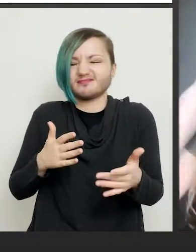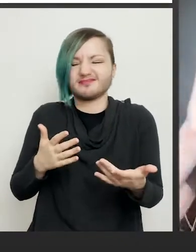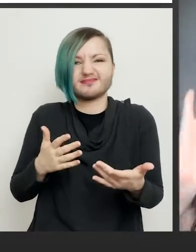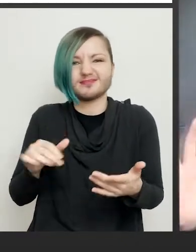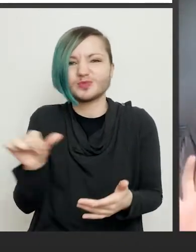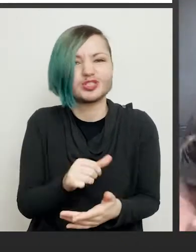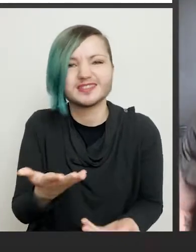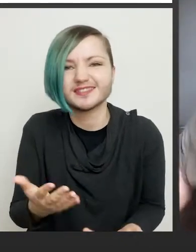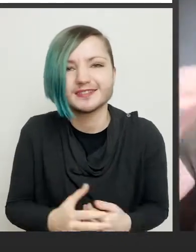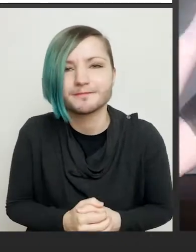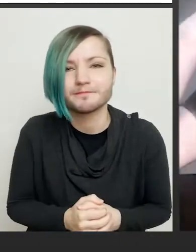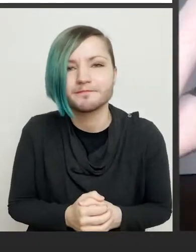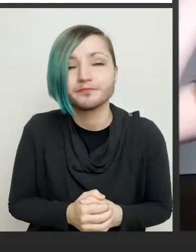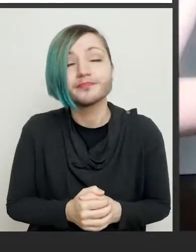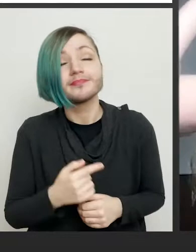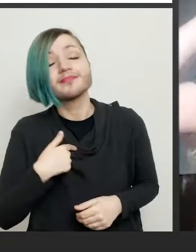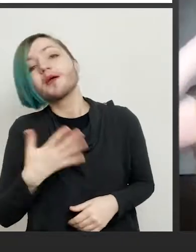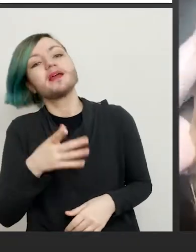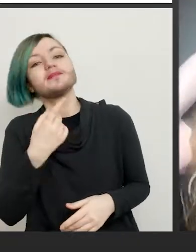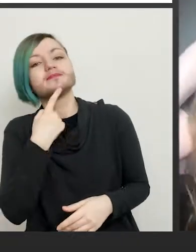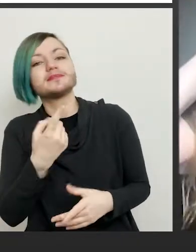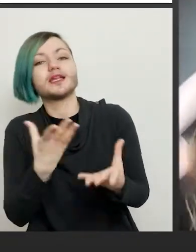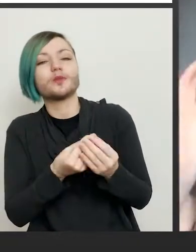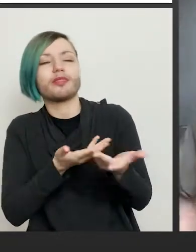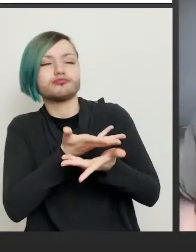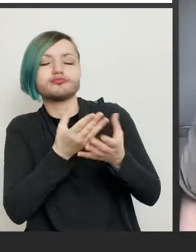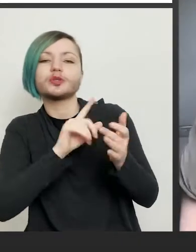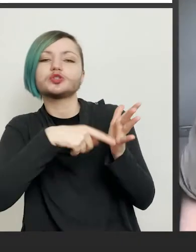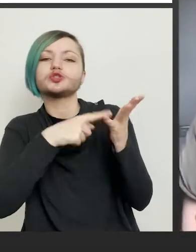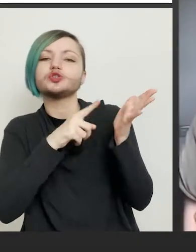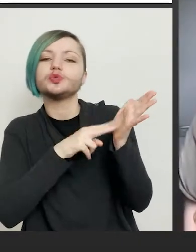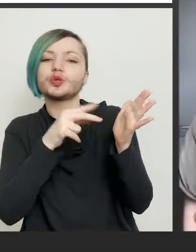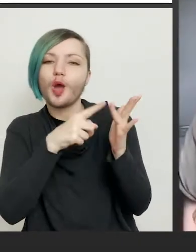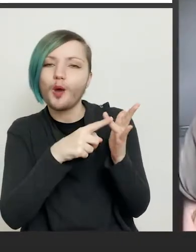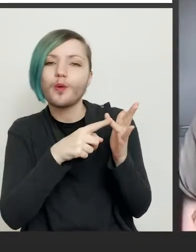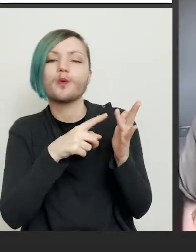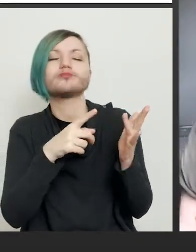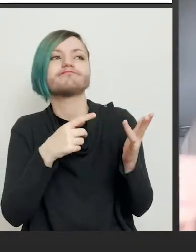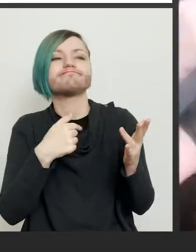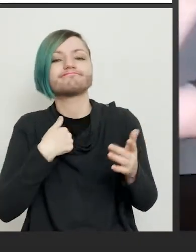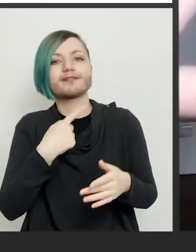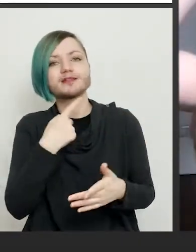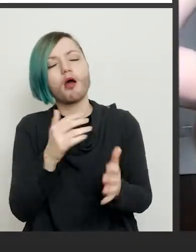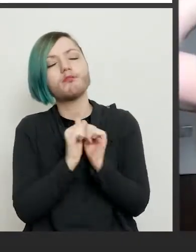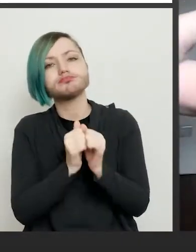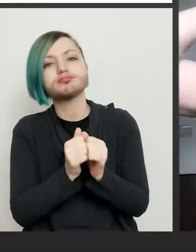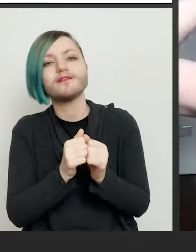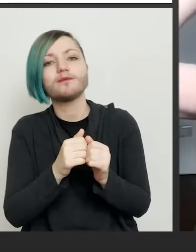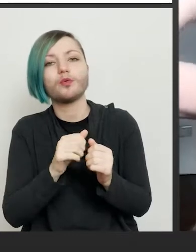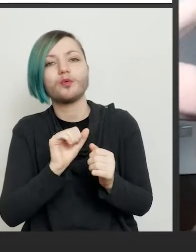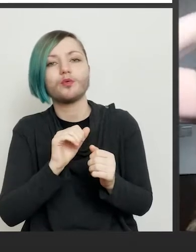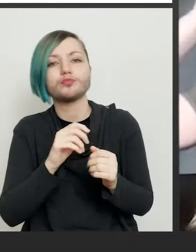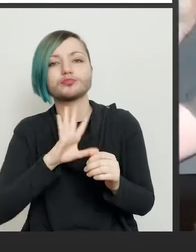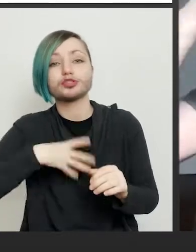was speaking with Juno. I'm so grateful to the community for pushing that, because I don't think that gender stereotypes